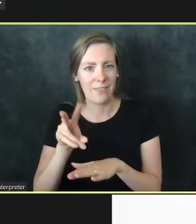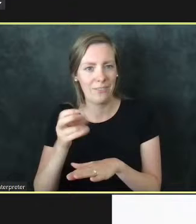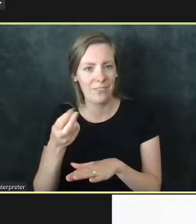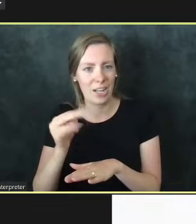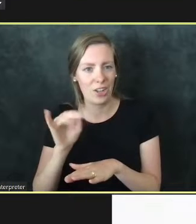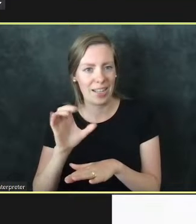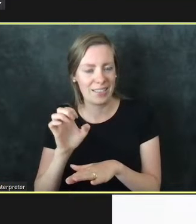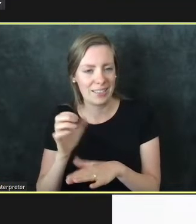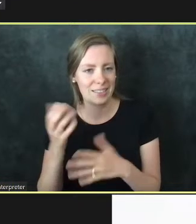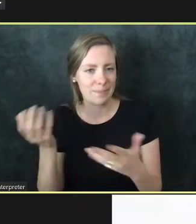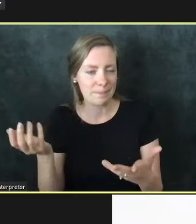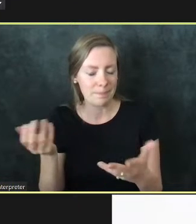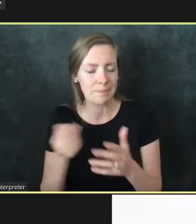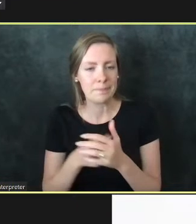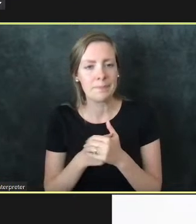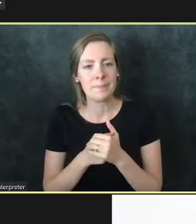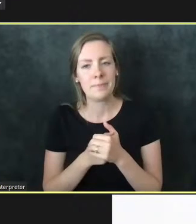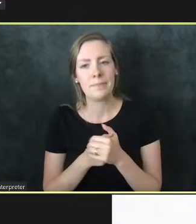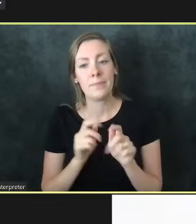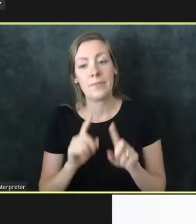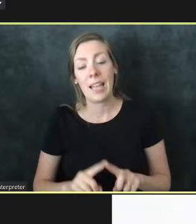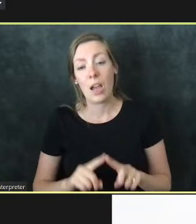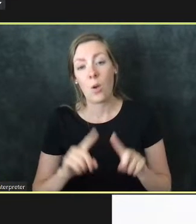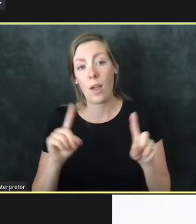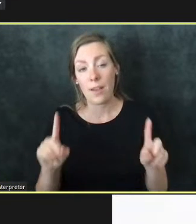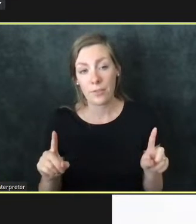un grupo de entonces